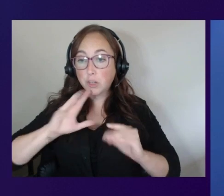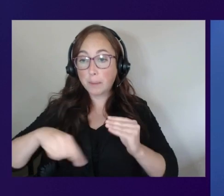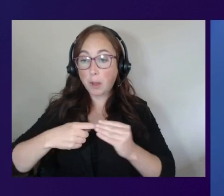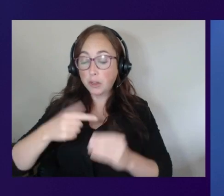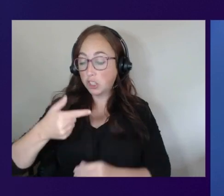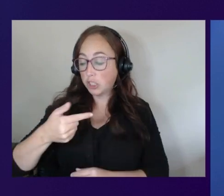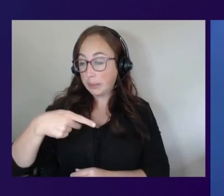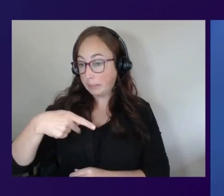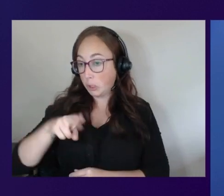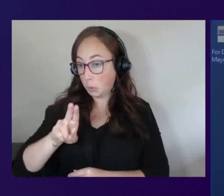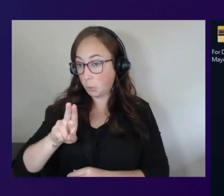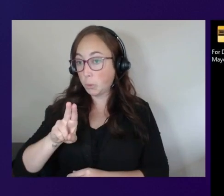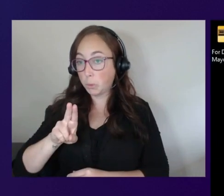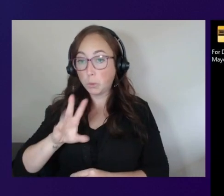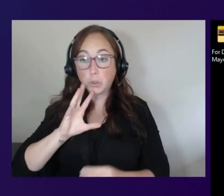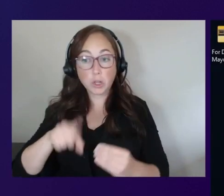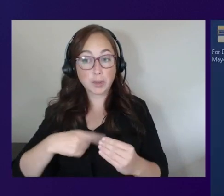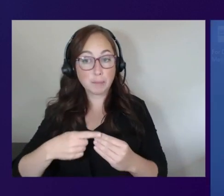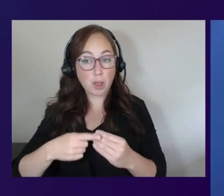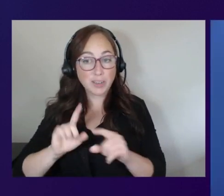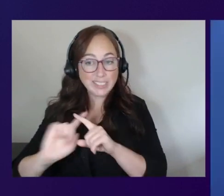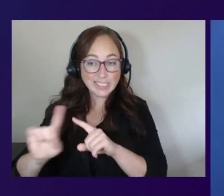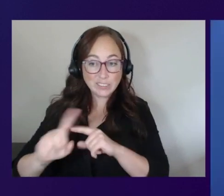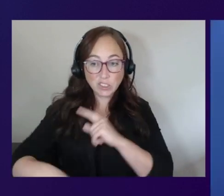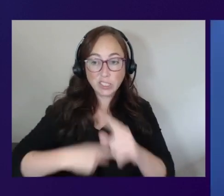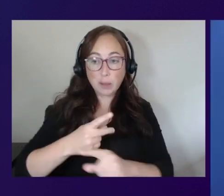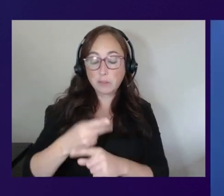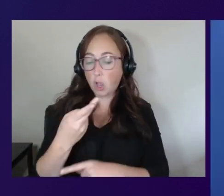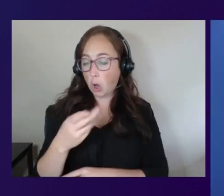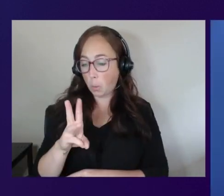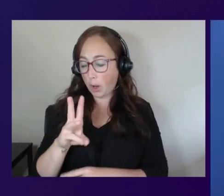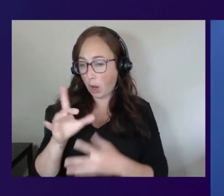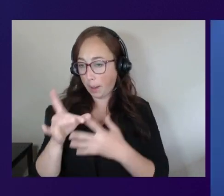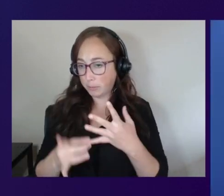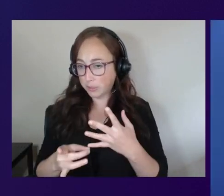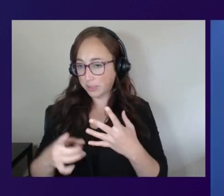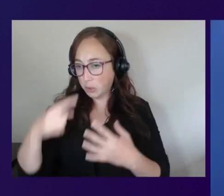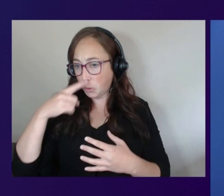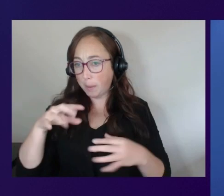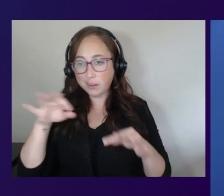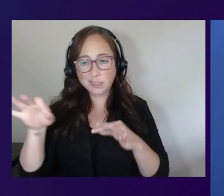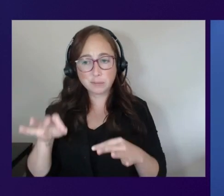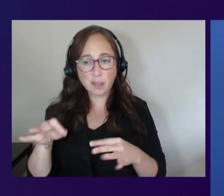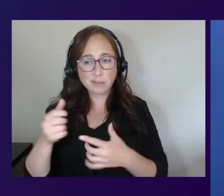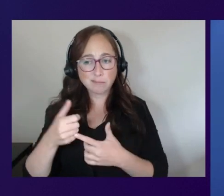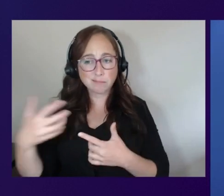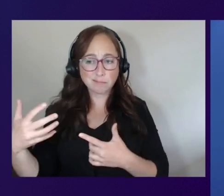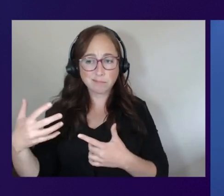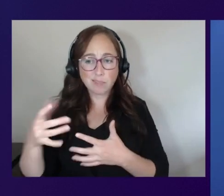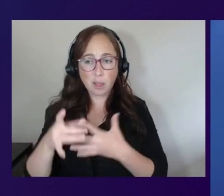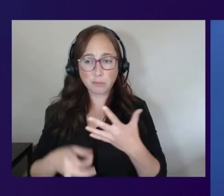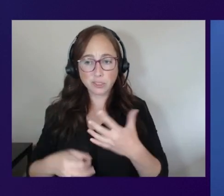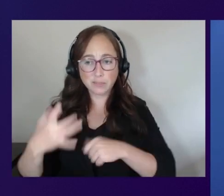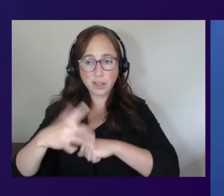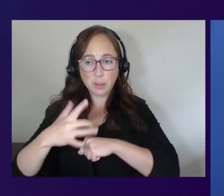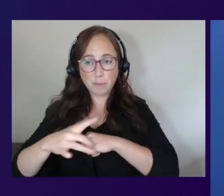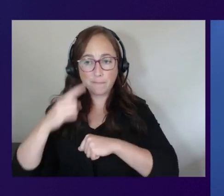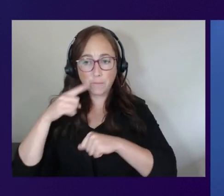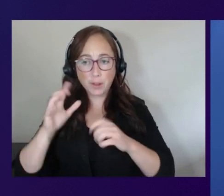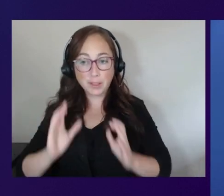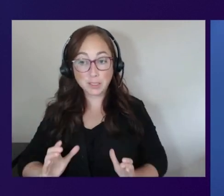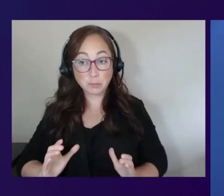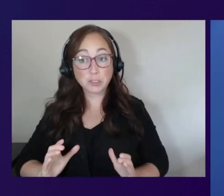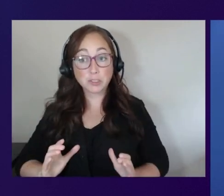of hinted at different types of hardware options. Yeah. Can you walk through what options customers have when they're using